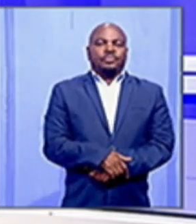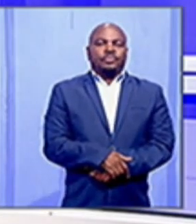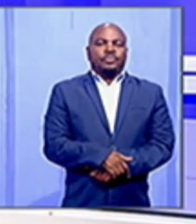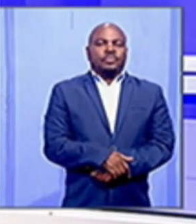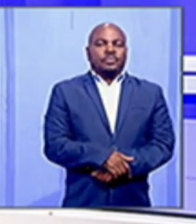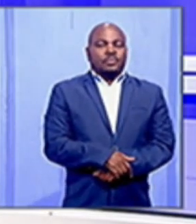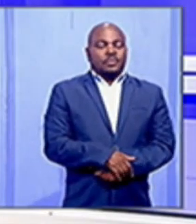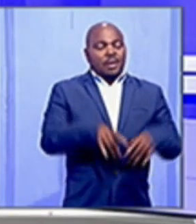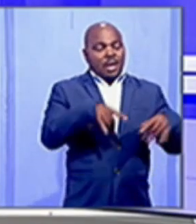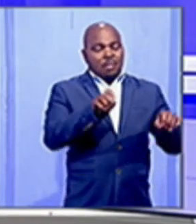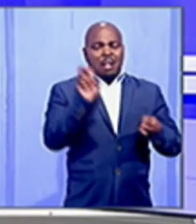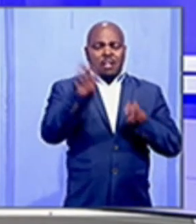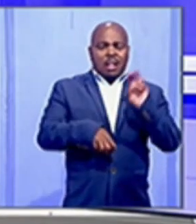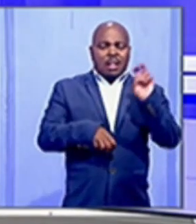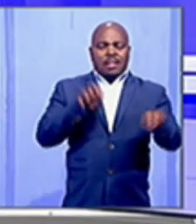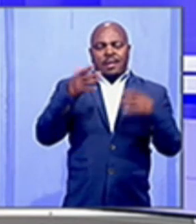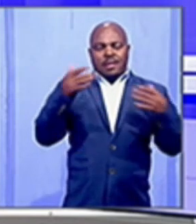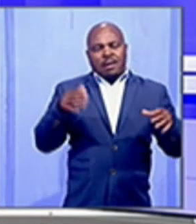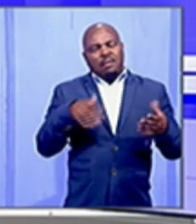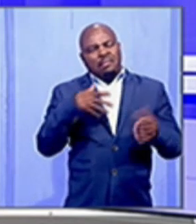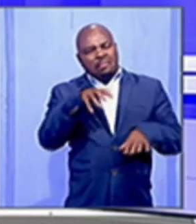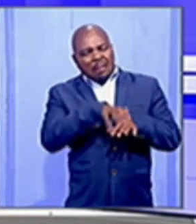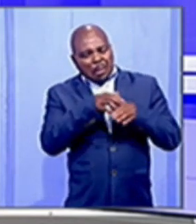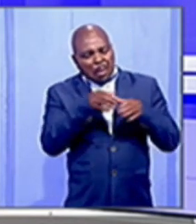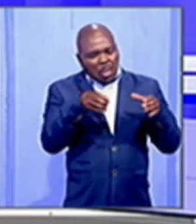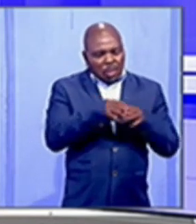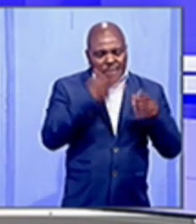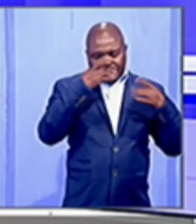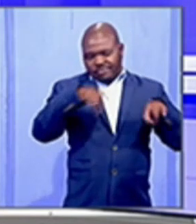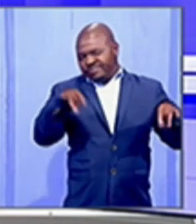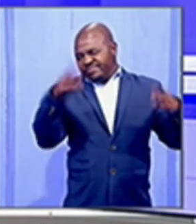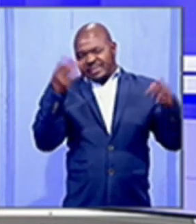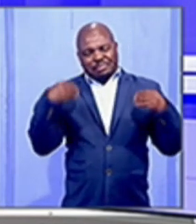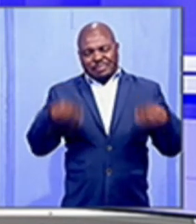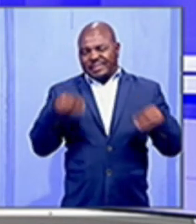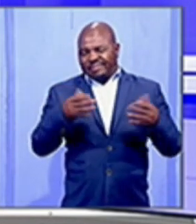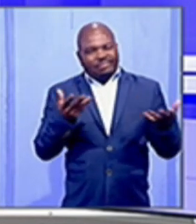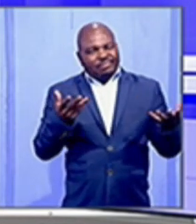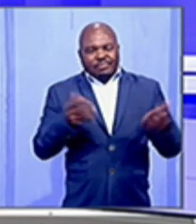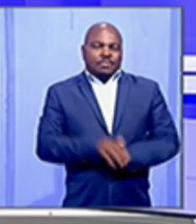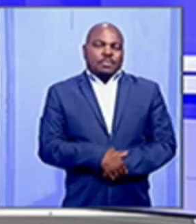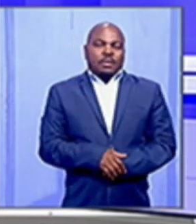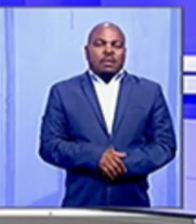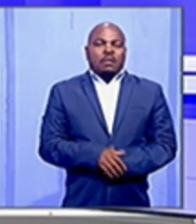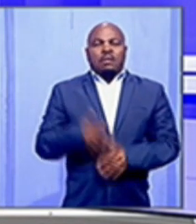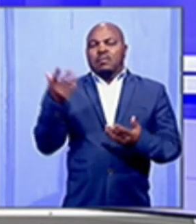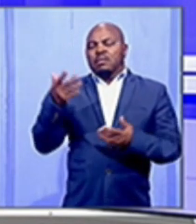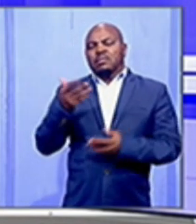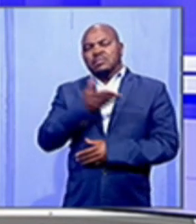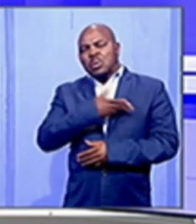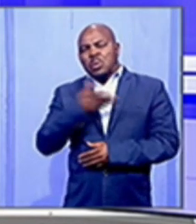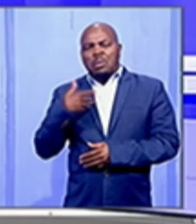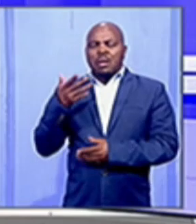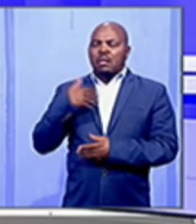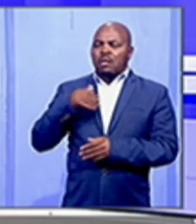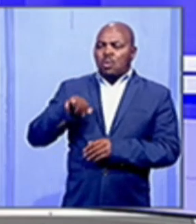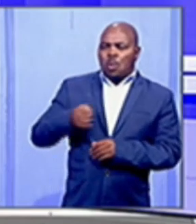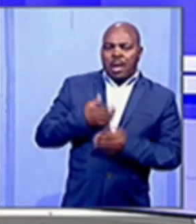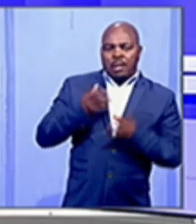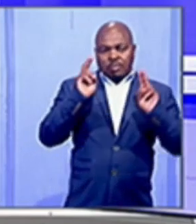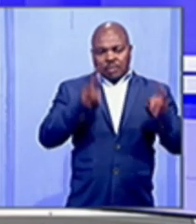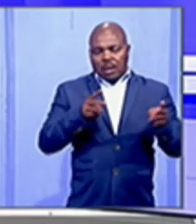Bogodu jwa leruo bo gapeletsa balemi potlana ba le bantsi go latlhela seditsi mo kgwebong e. Batlholagadi ba le bona ba lekang go itshedisa